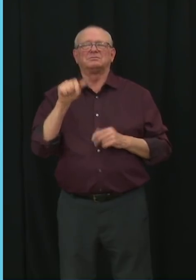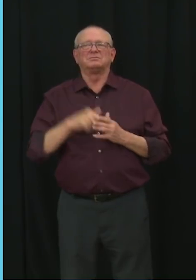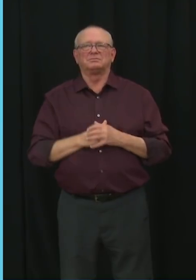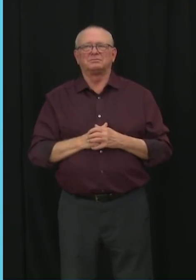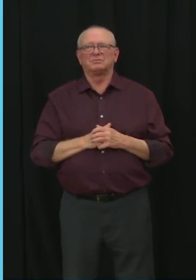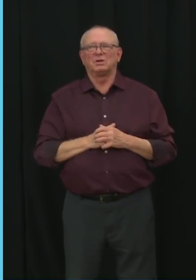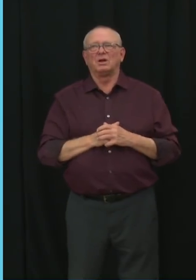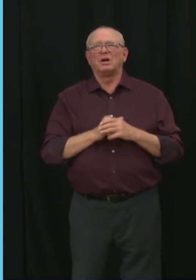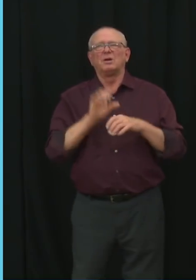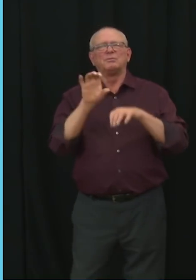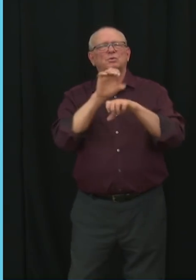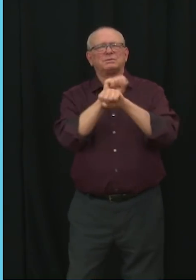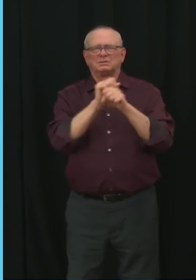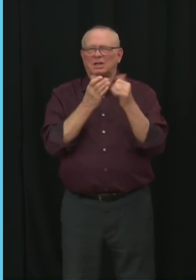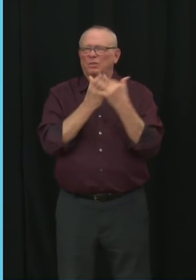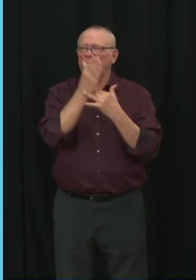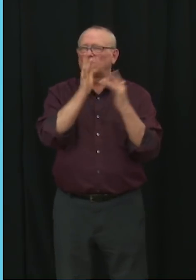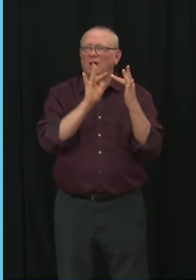by calling 811.